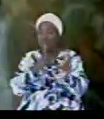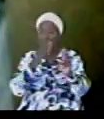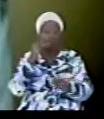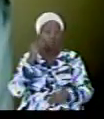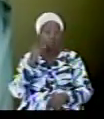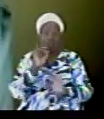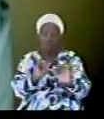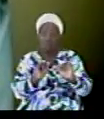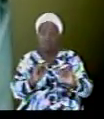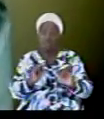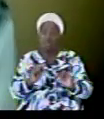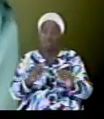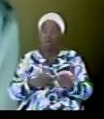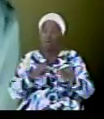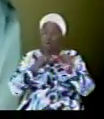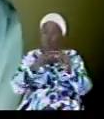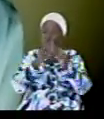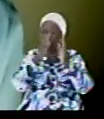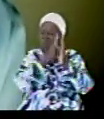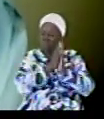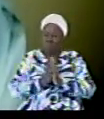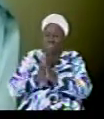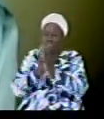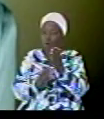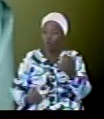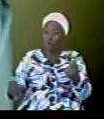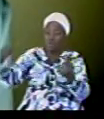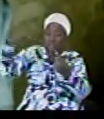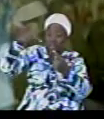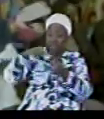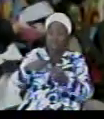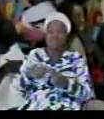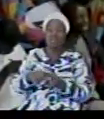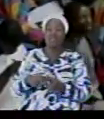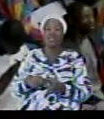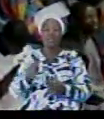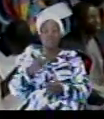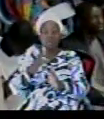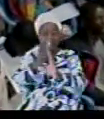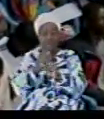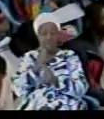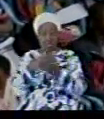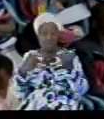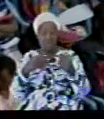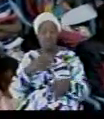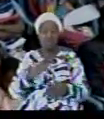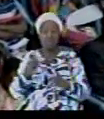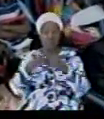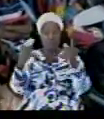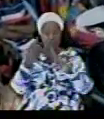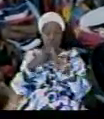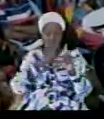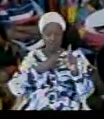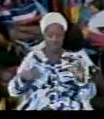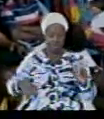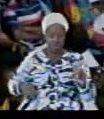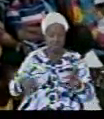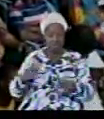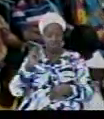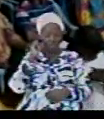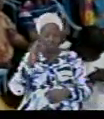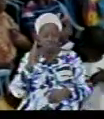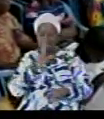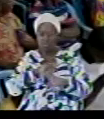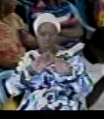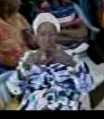and seek the face of the Lord. Have time to pray. Be expecting great things to come upon you